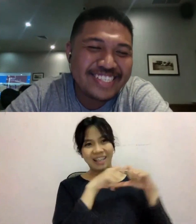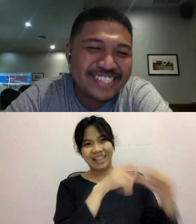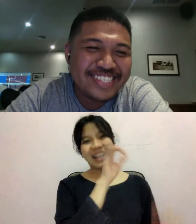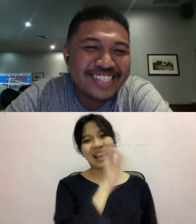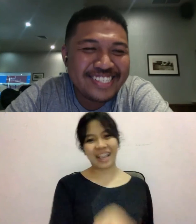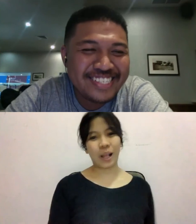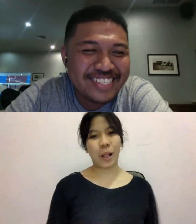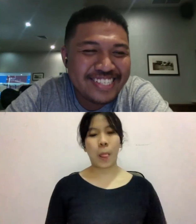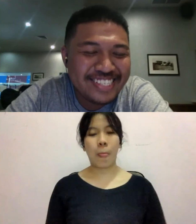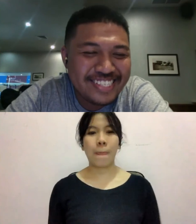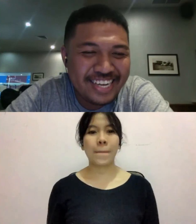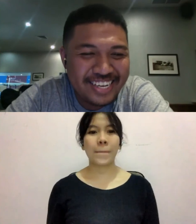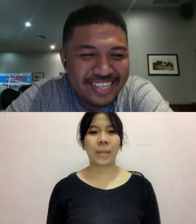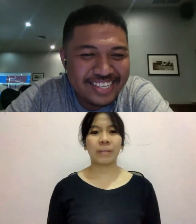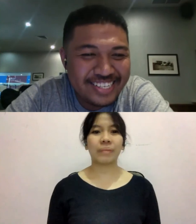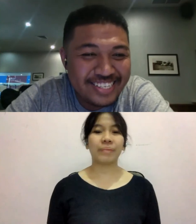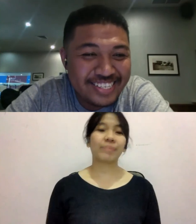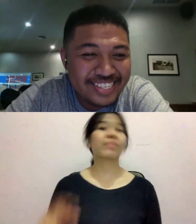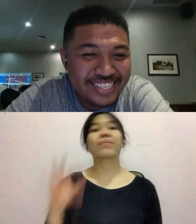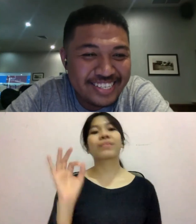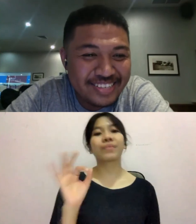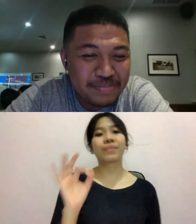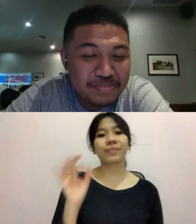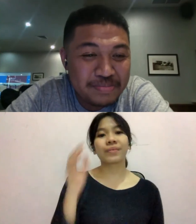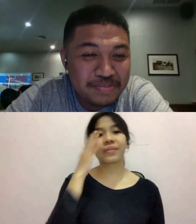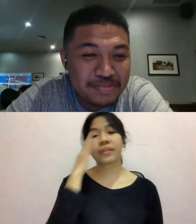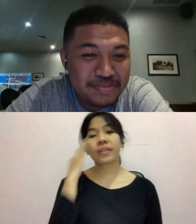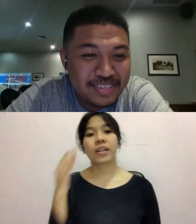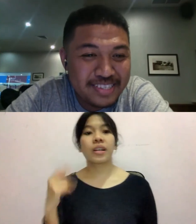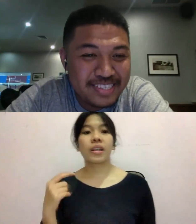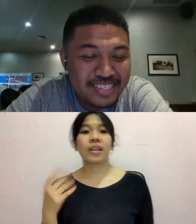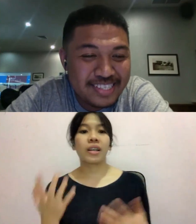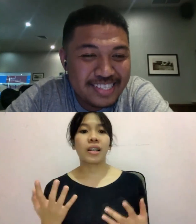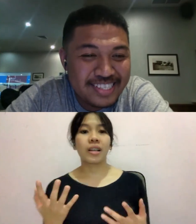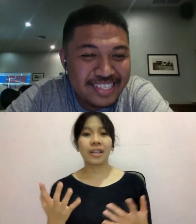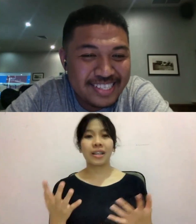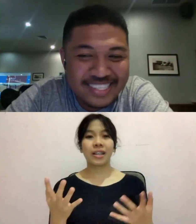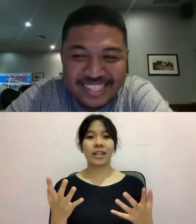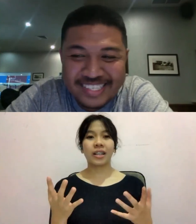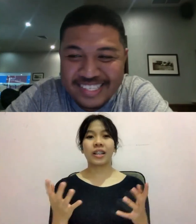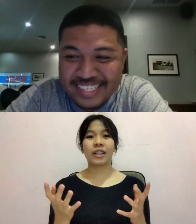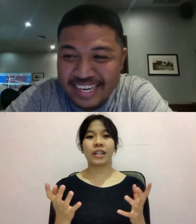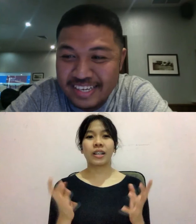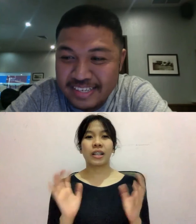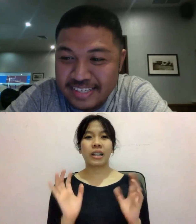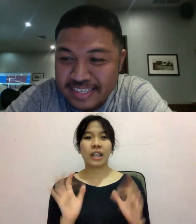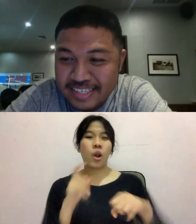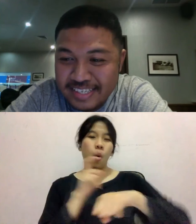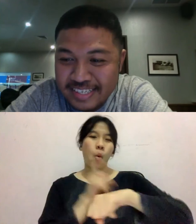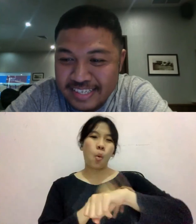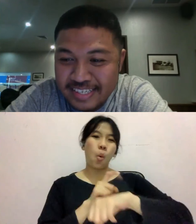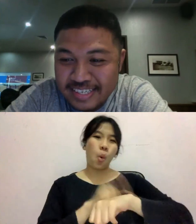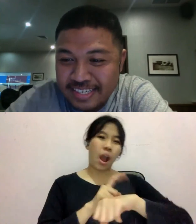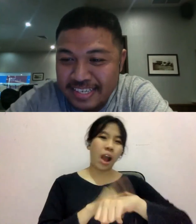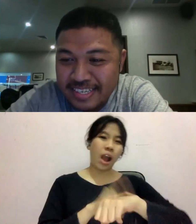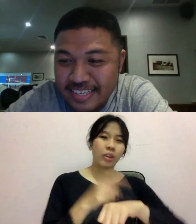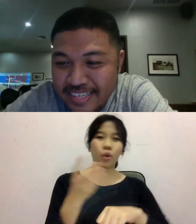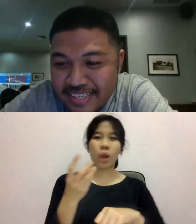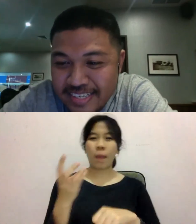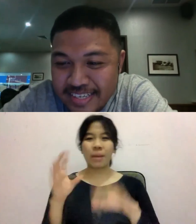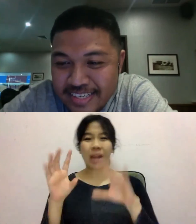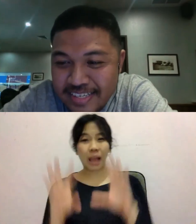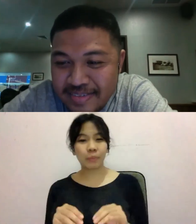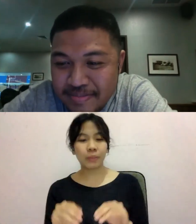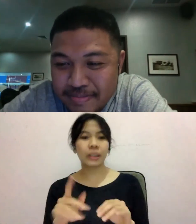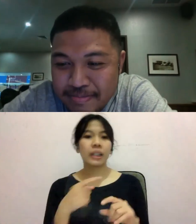Okay, I'm being aware there that we're out of time. We're running out of time. but I want to be very mindful that